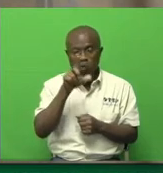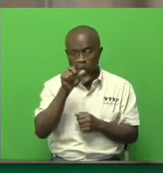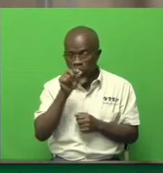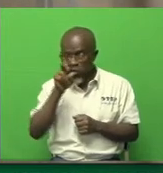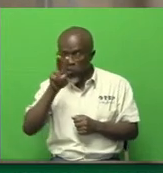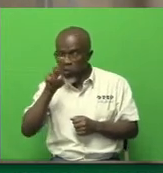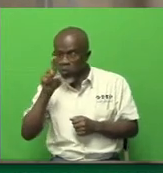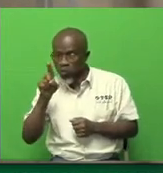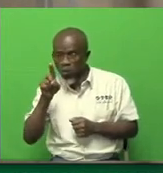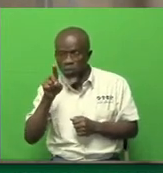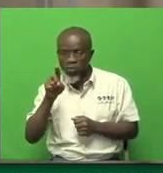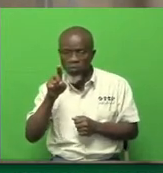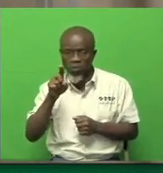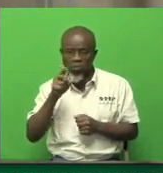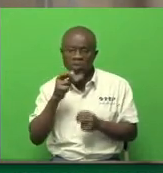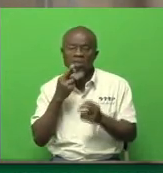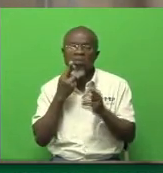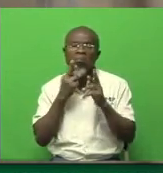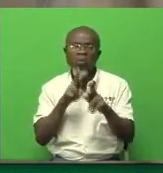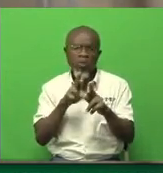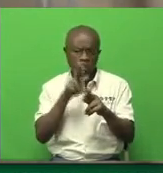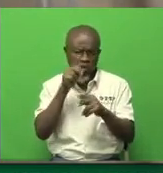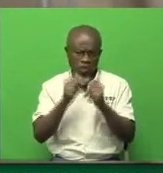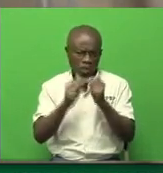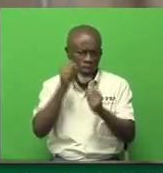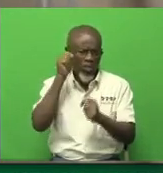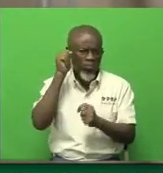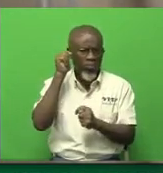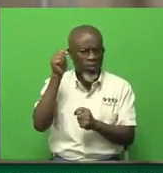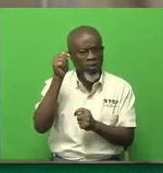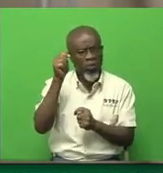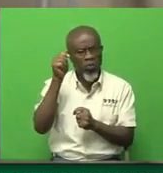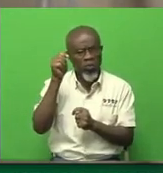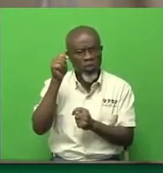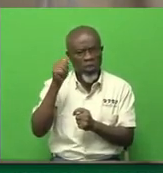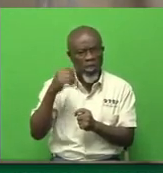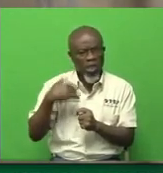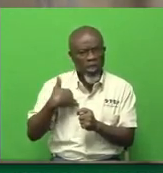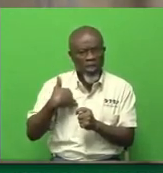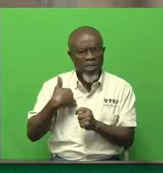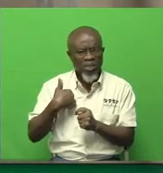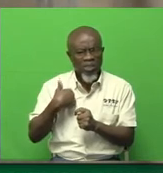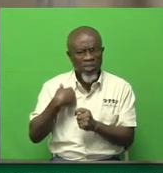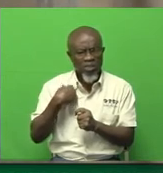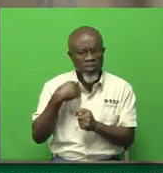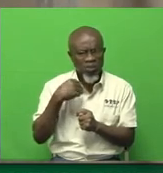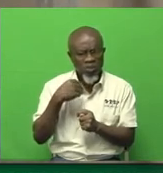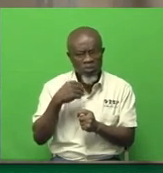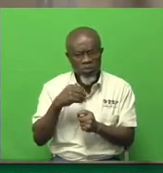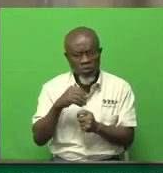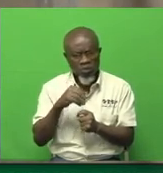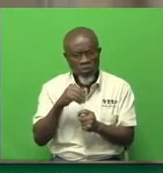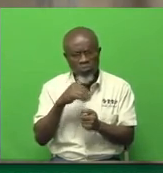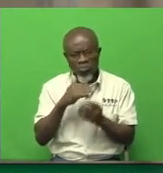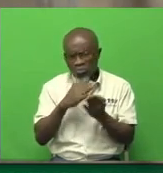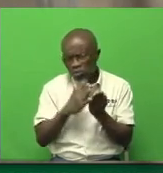it was reported that Trinidad and Tobago had 17 000 small and medium Enterprises